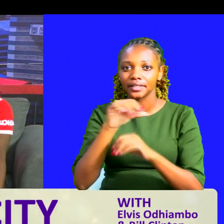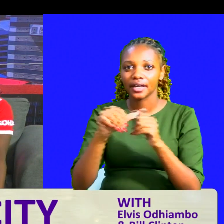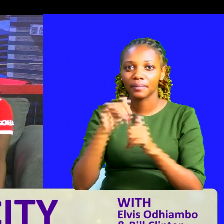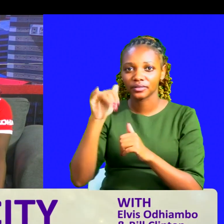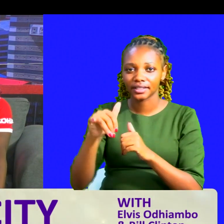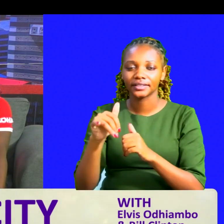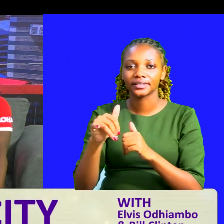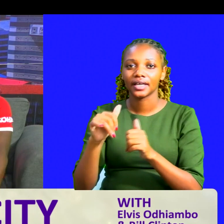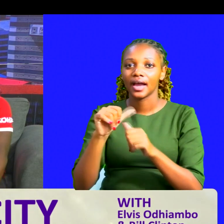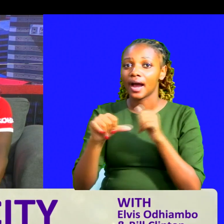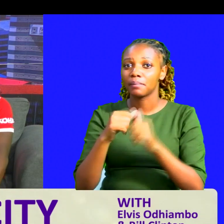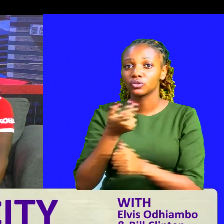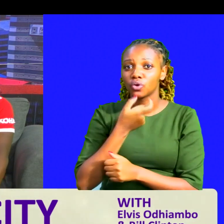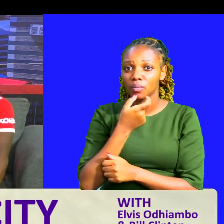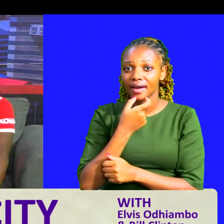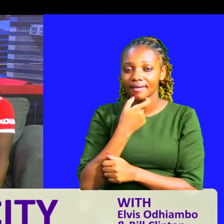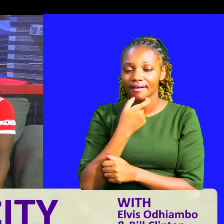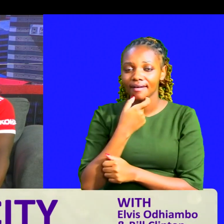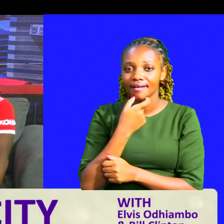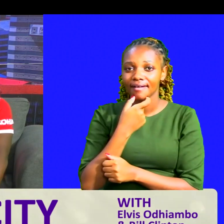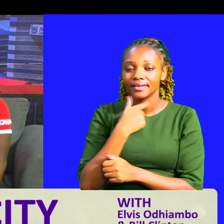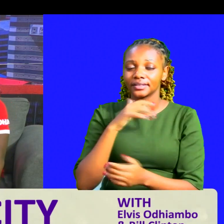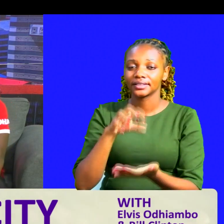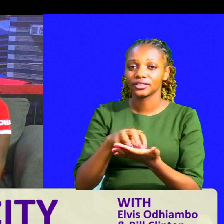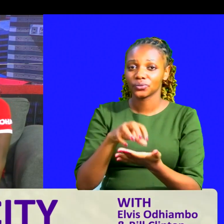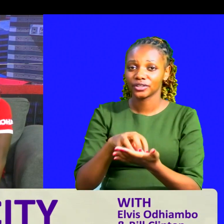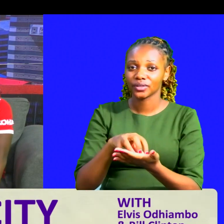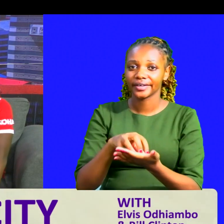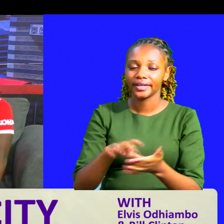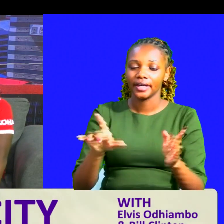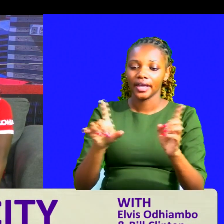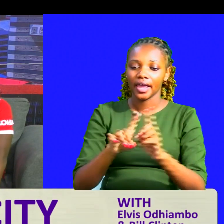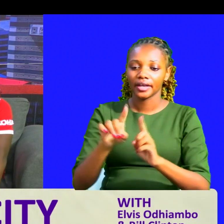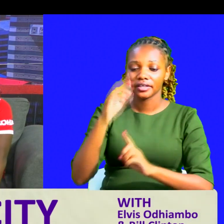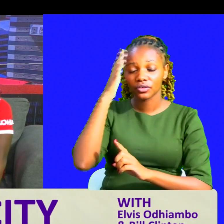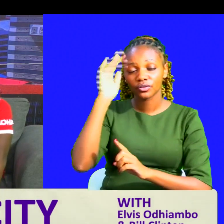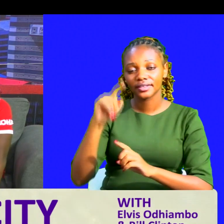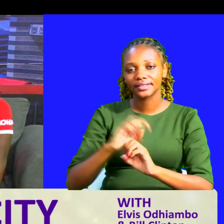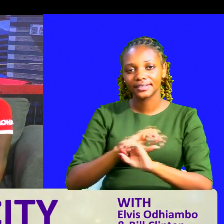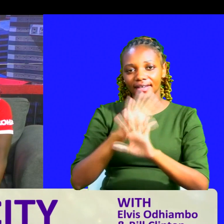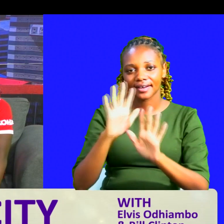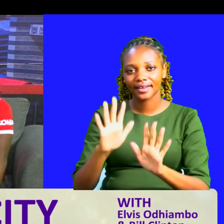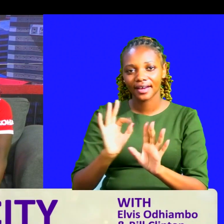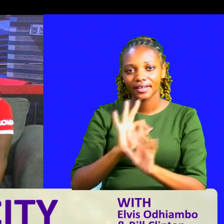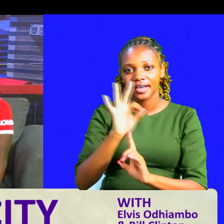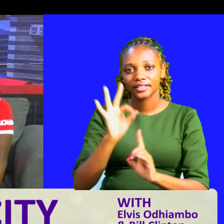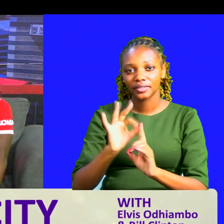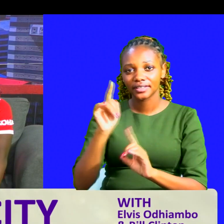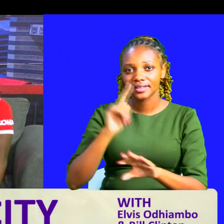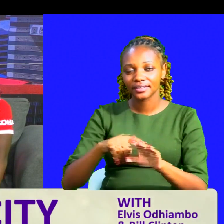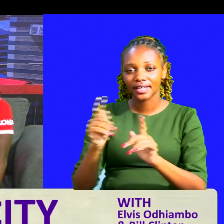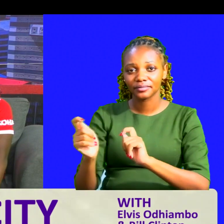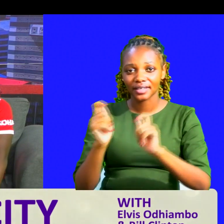pale kwa Gor Mahia. We're going to talk about Gor Mahia's situation as well, and this is well seen, especially in Masaya transfer